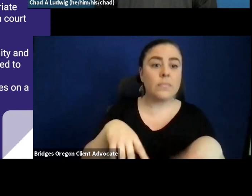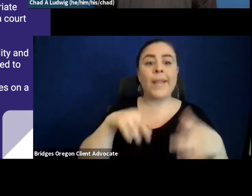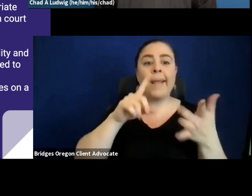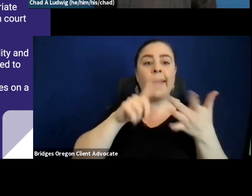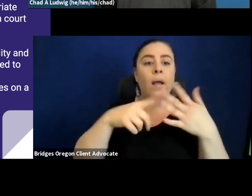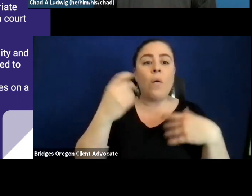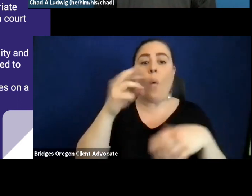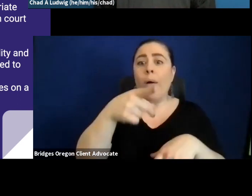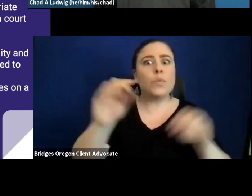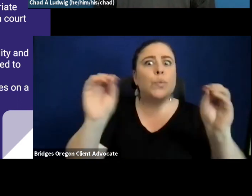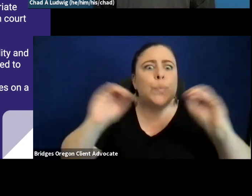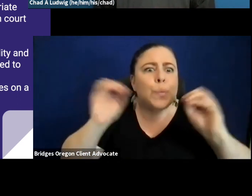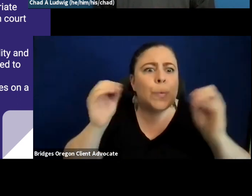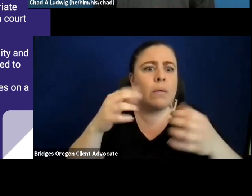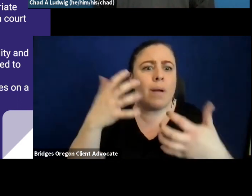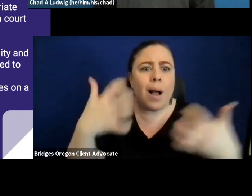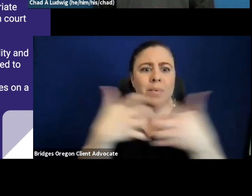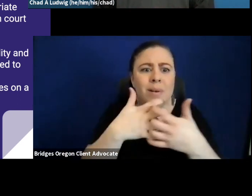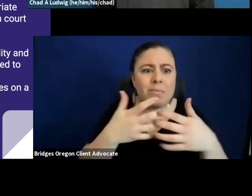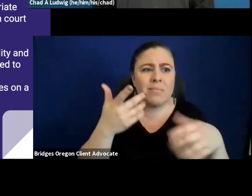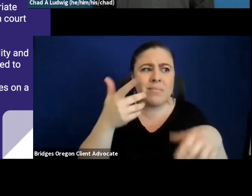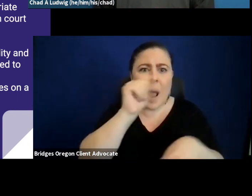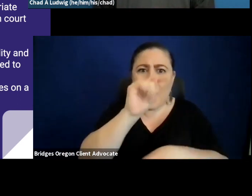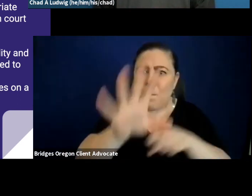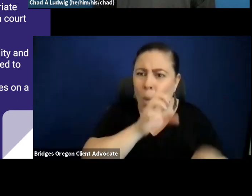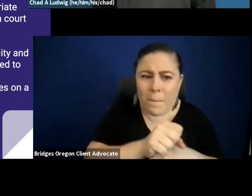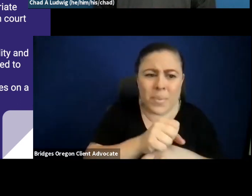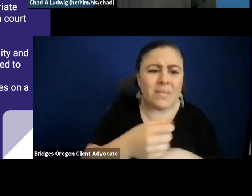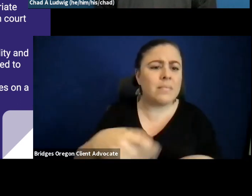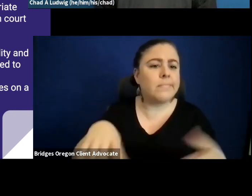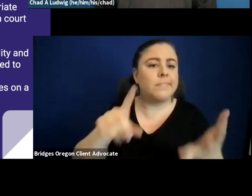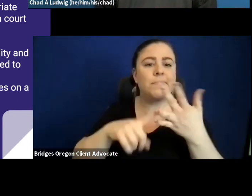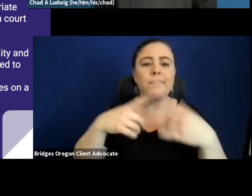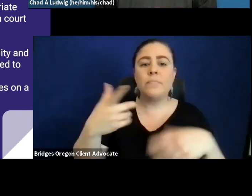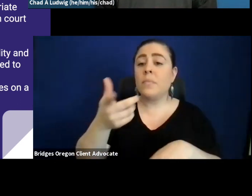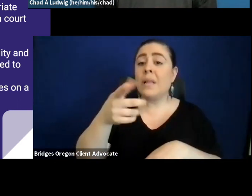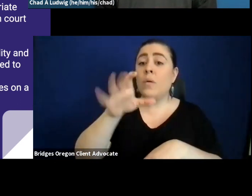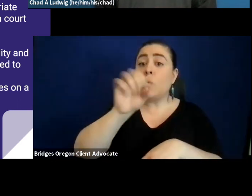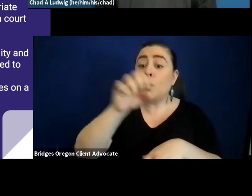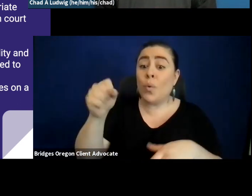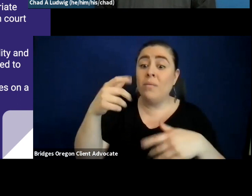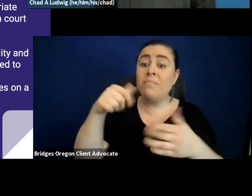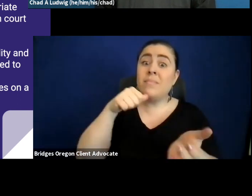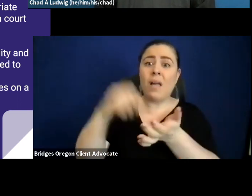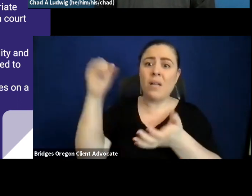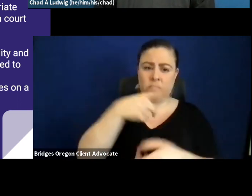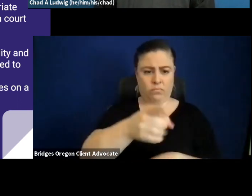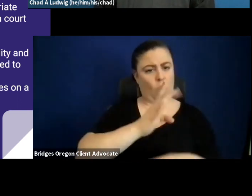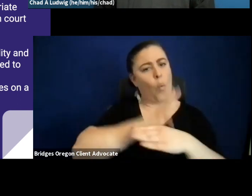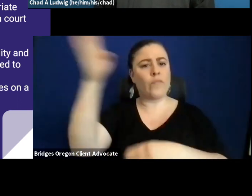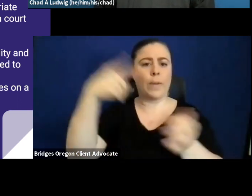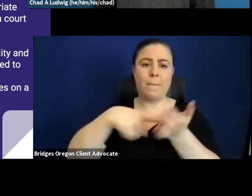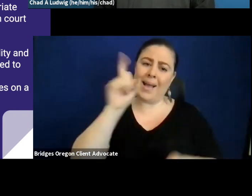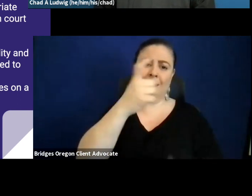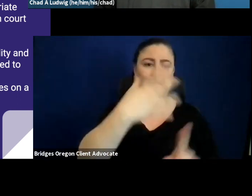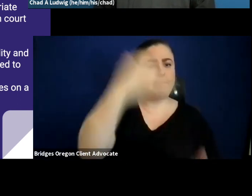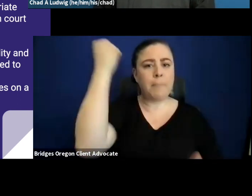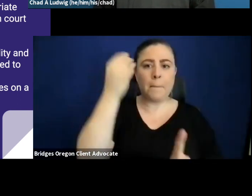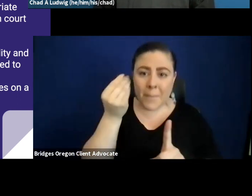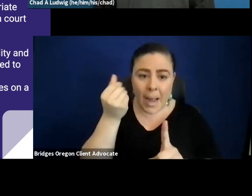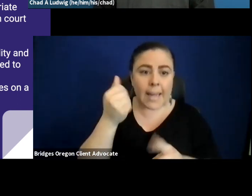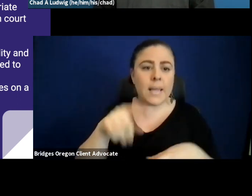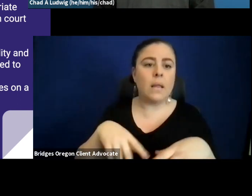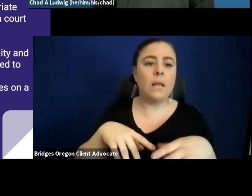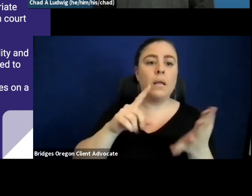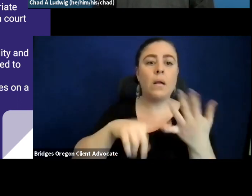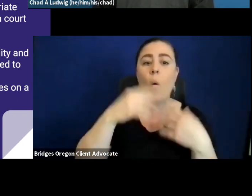Social Security, and you just don't understand, or you have no accommodation for your appointment, or Social Security letters are sent to